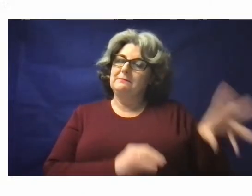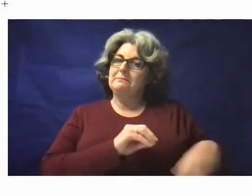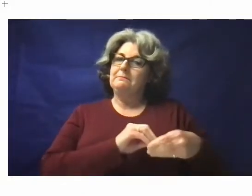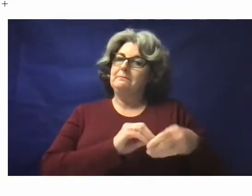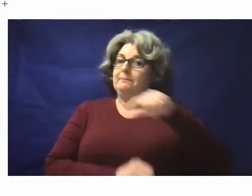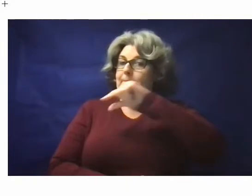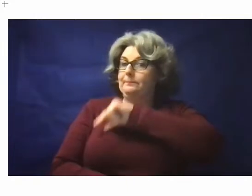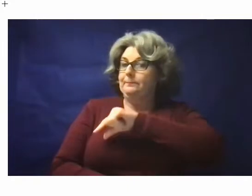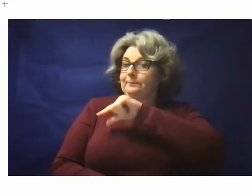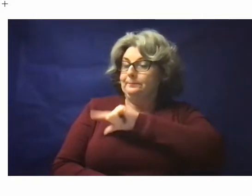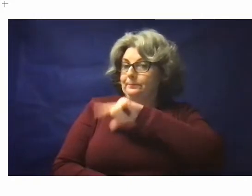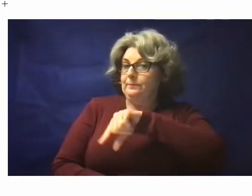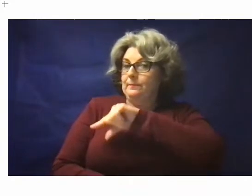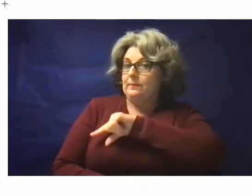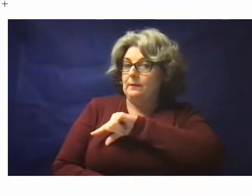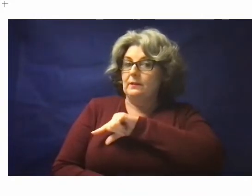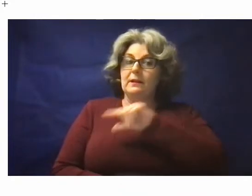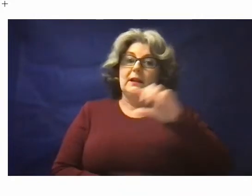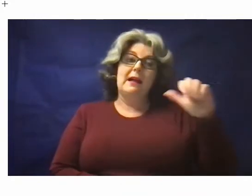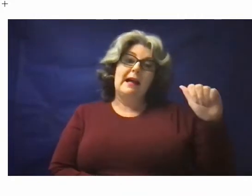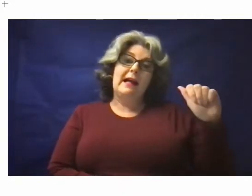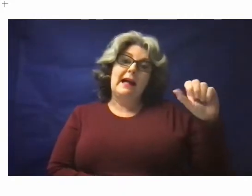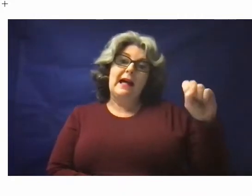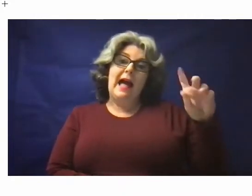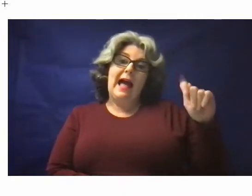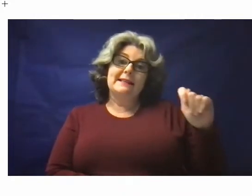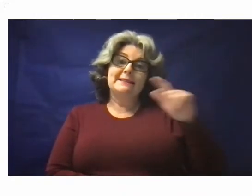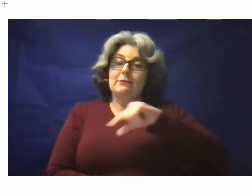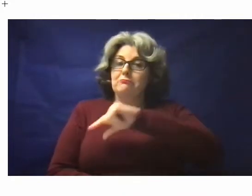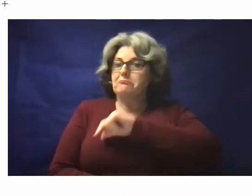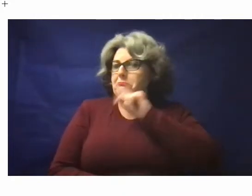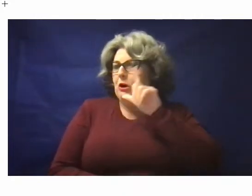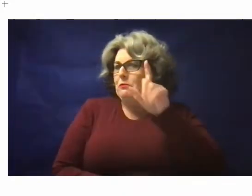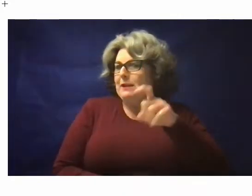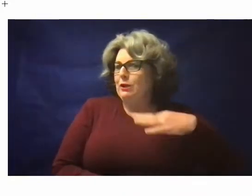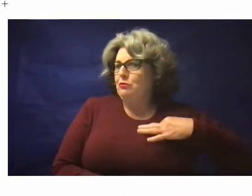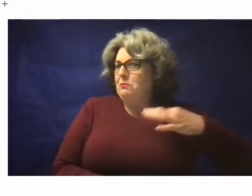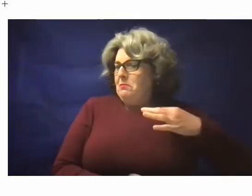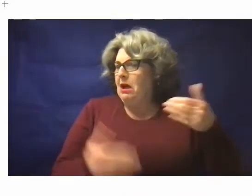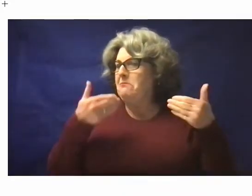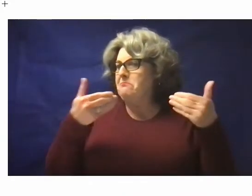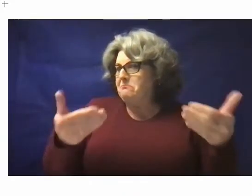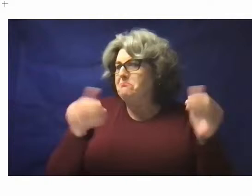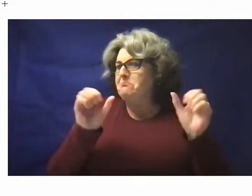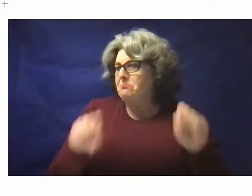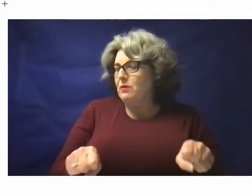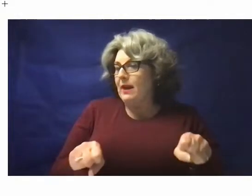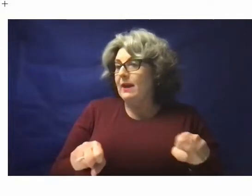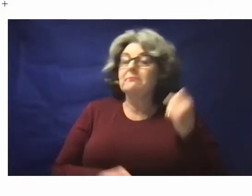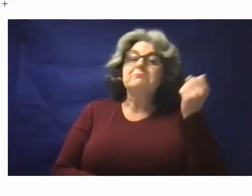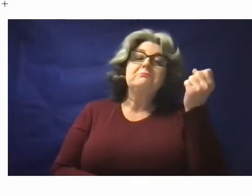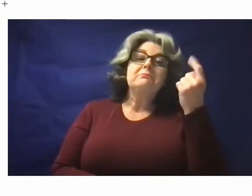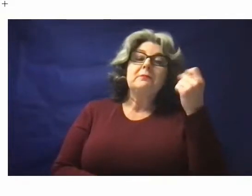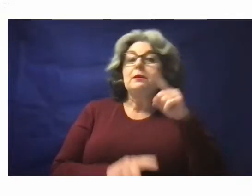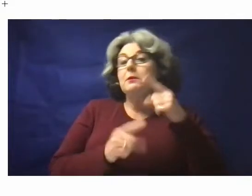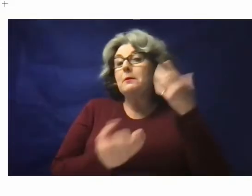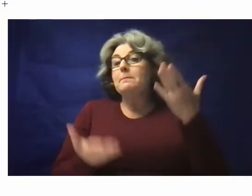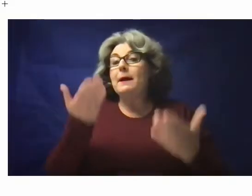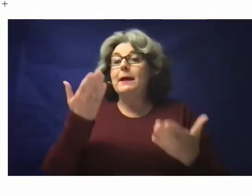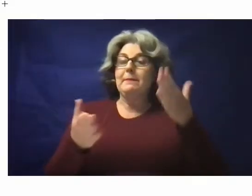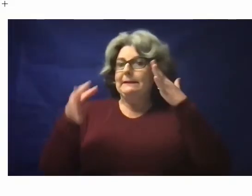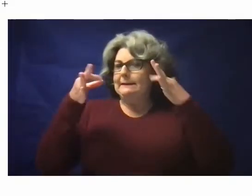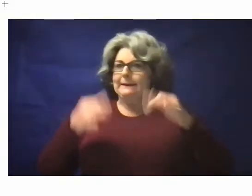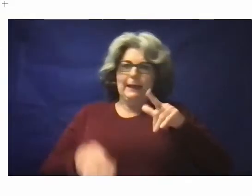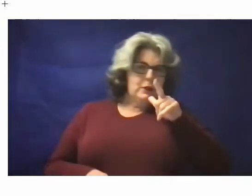need to have any of the asset experience criteria in order to apply to the position, but they could be used to decide who will